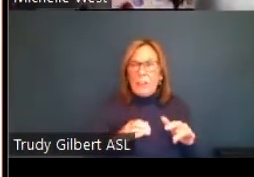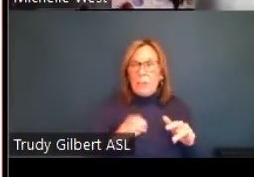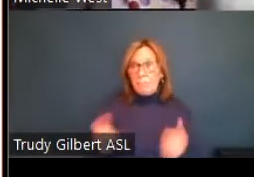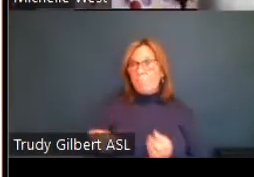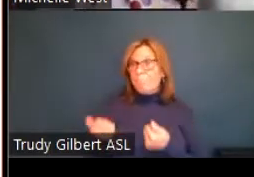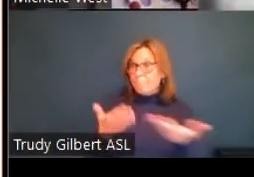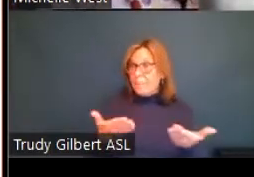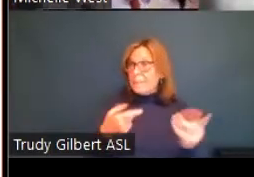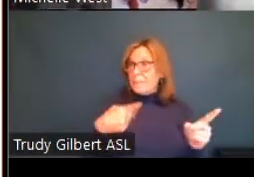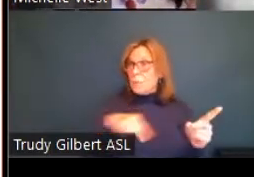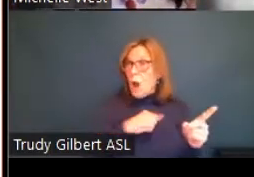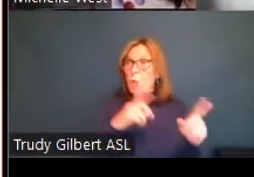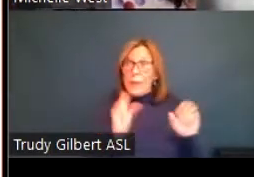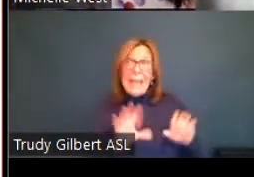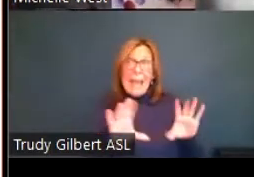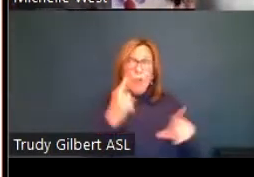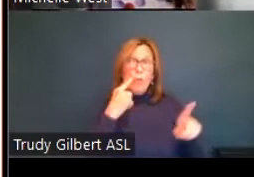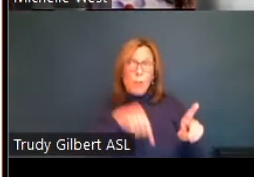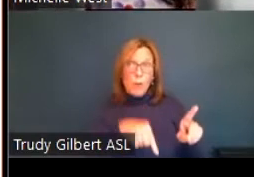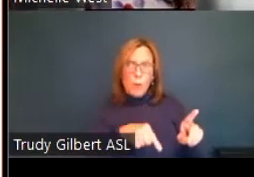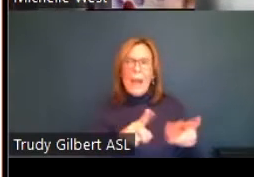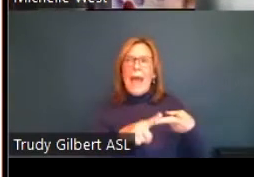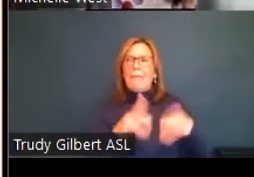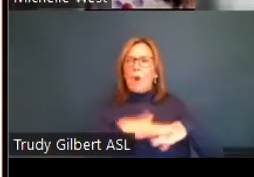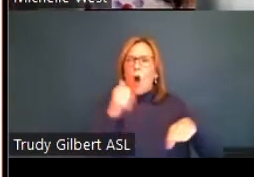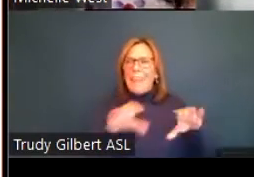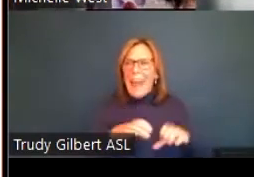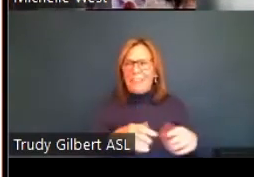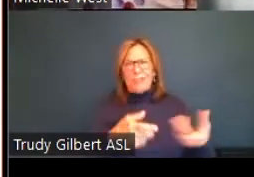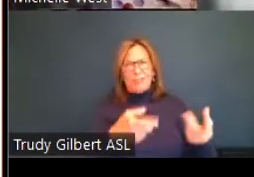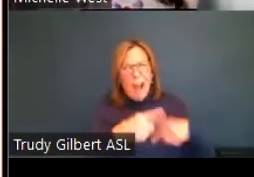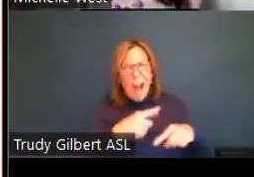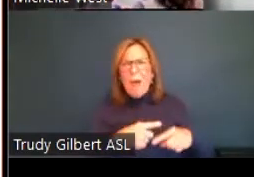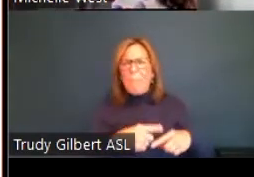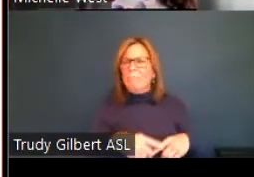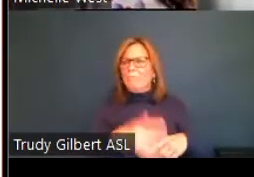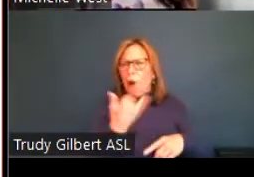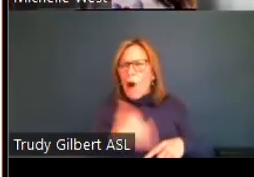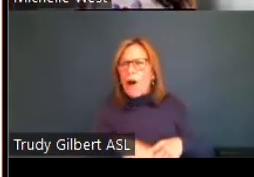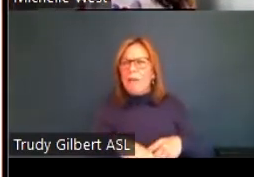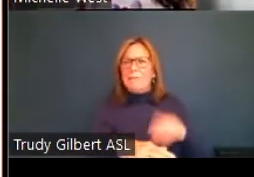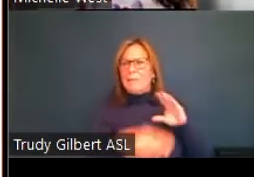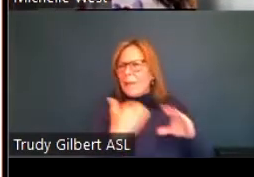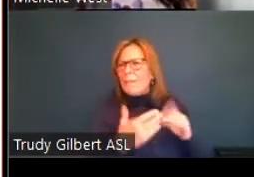Your call to action is, now come and call us or email us or come to a peer support group.